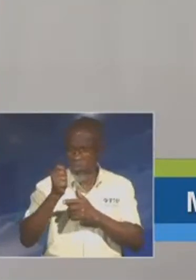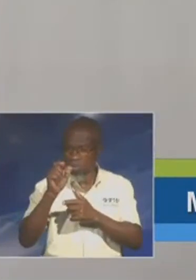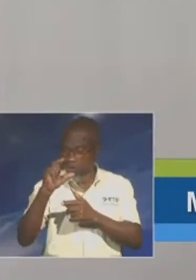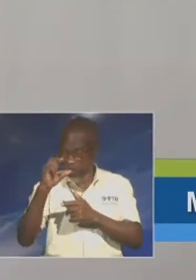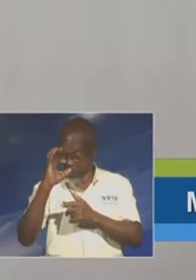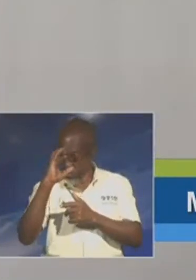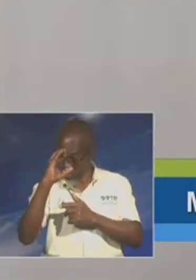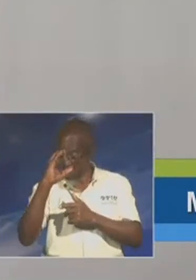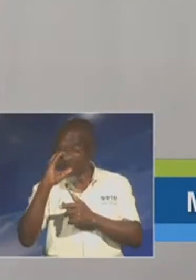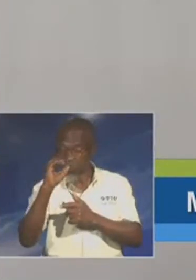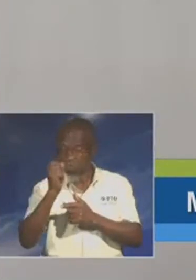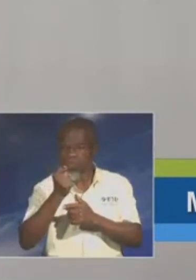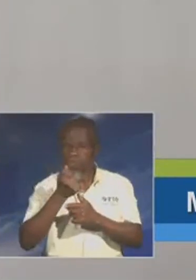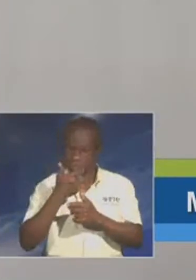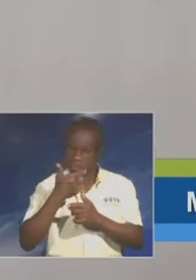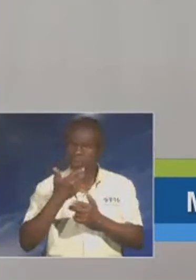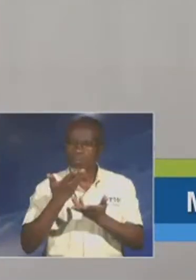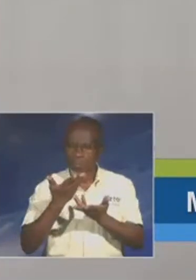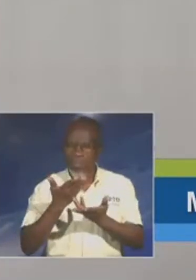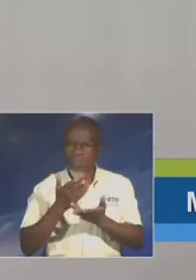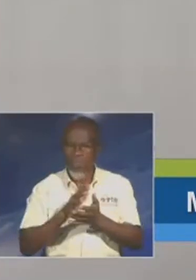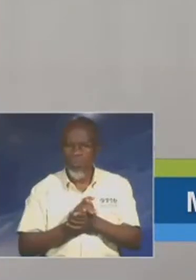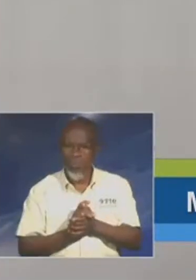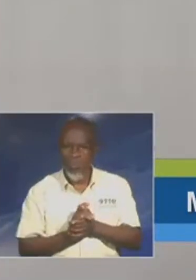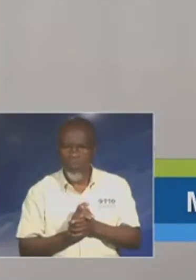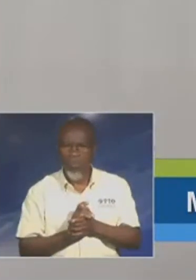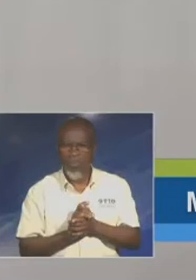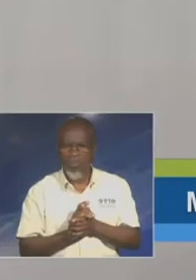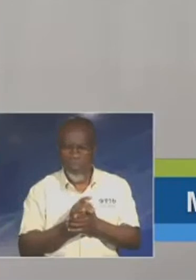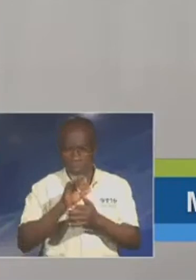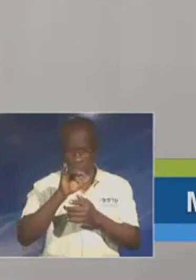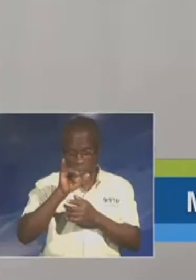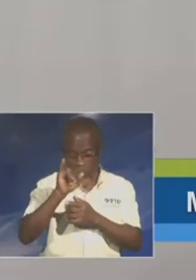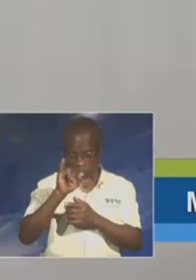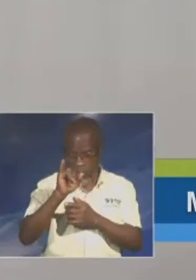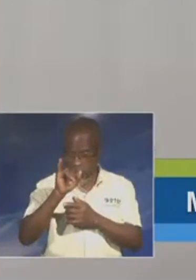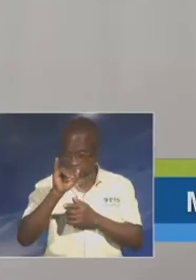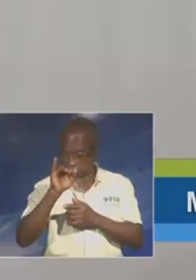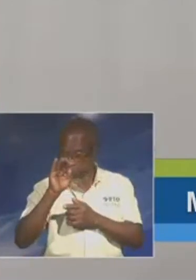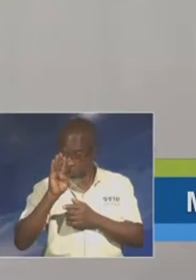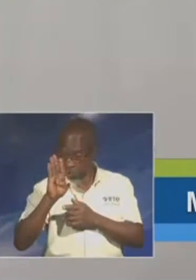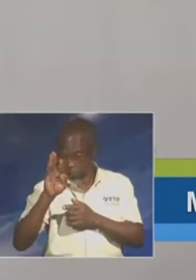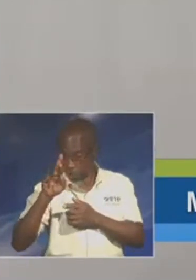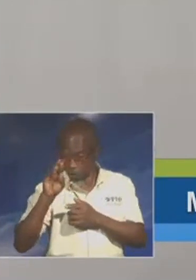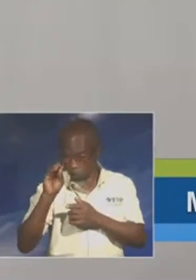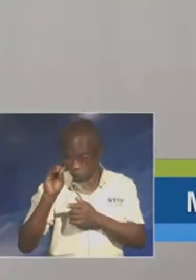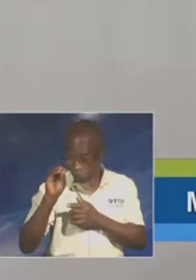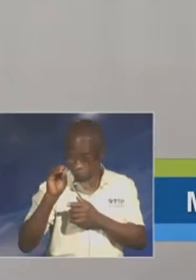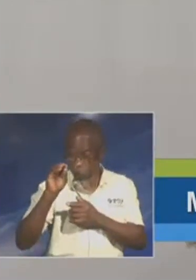or your paracetamol. Make sure, what we find often is that even with the adults, they get a little bit